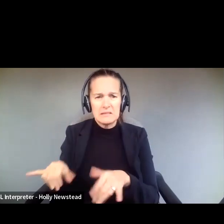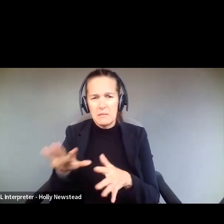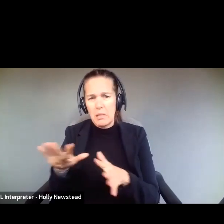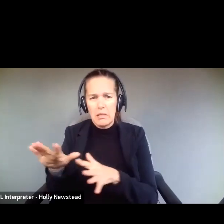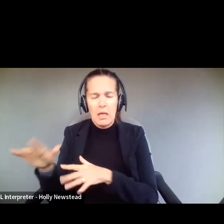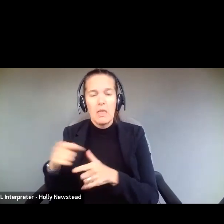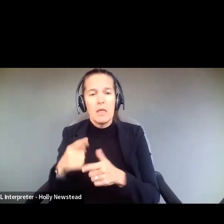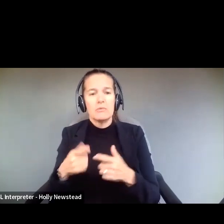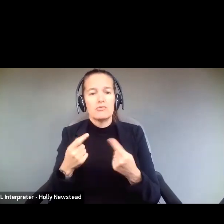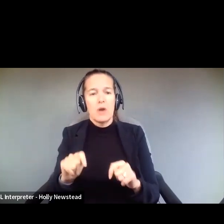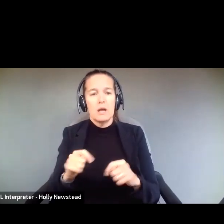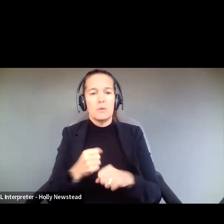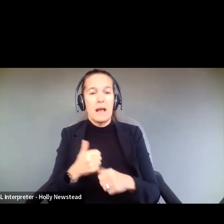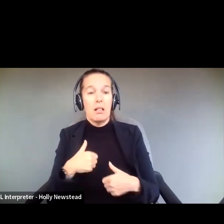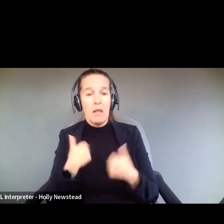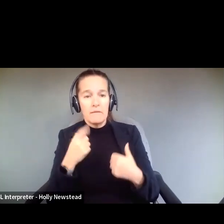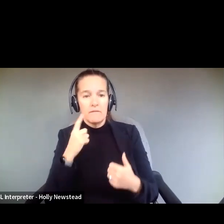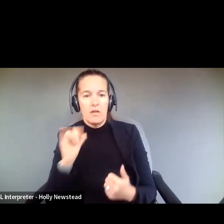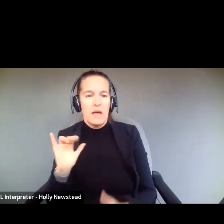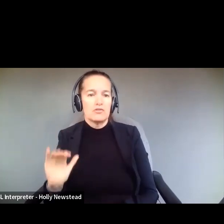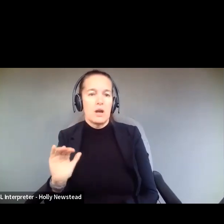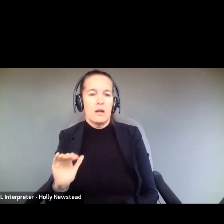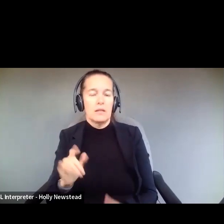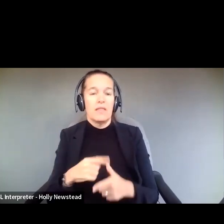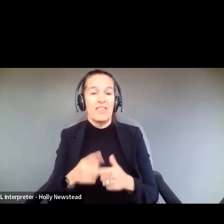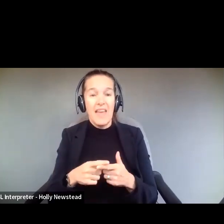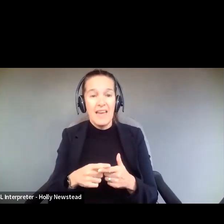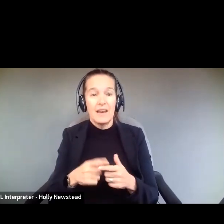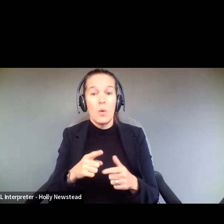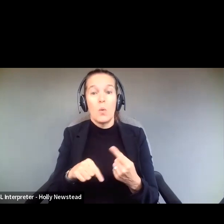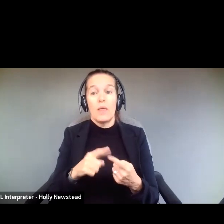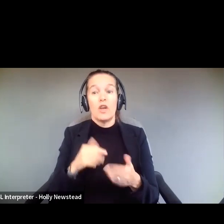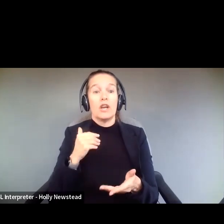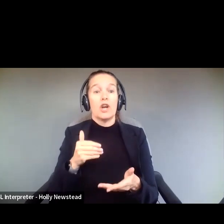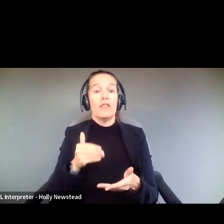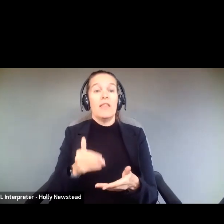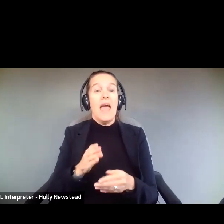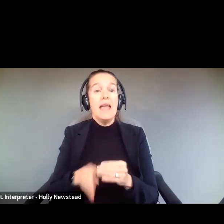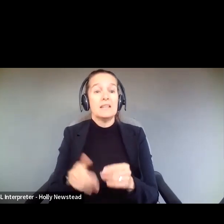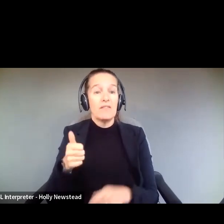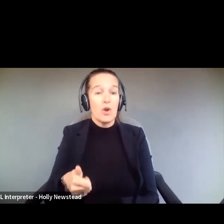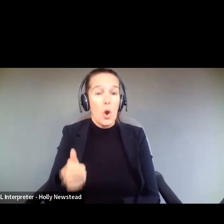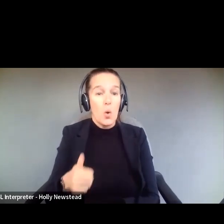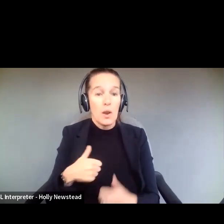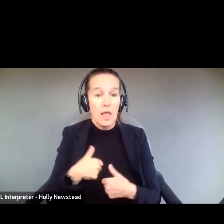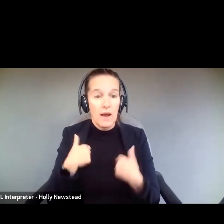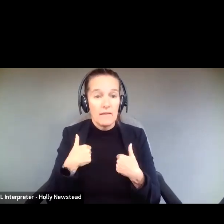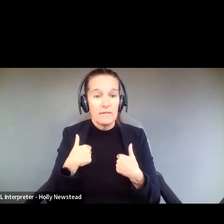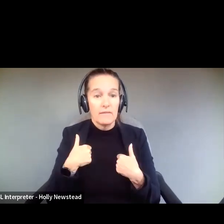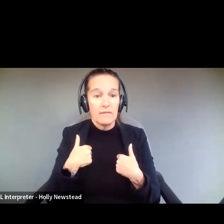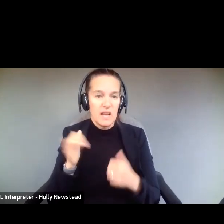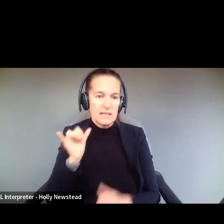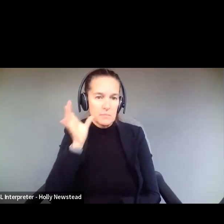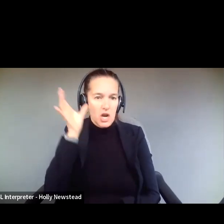that child. And then on top of that, as they near the end of their own life as a parent,